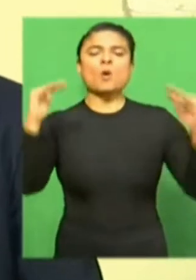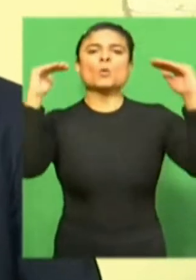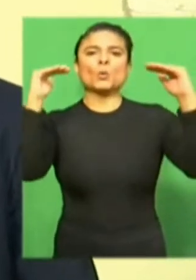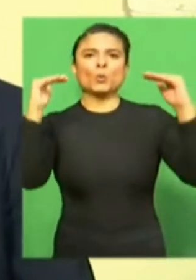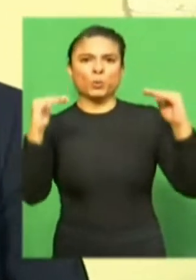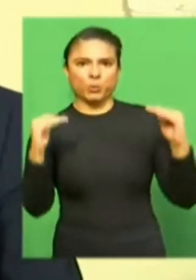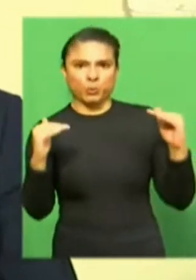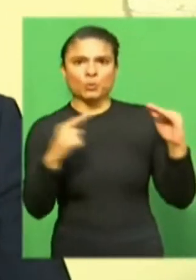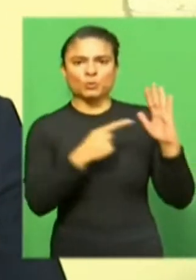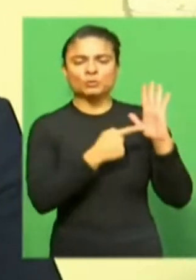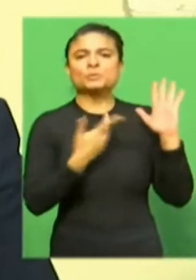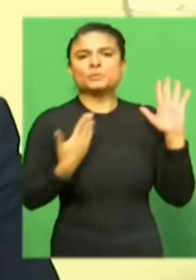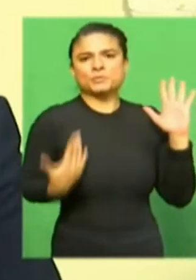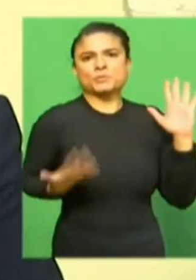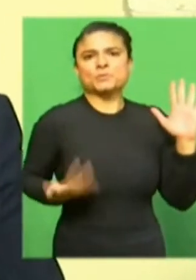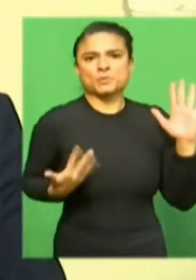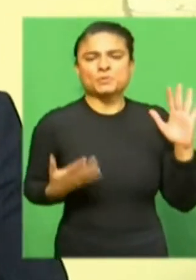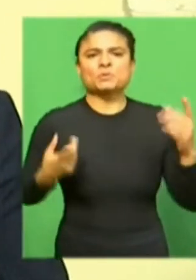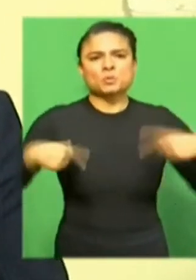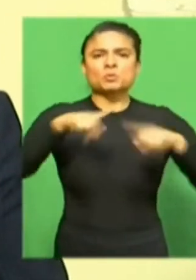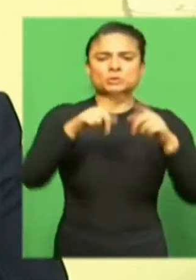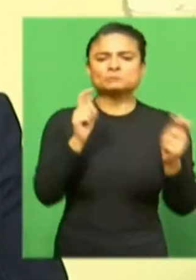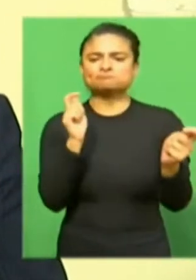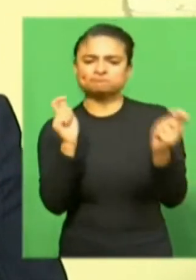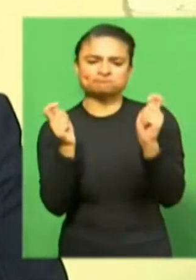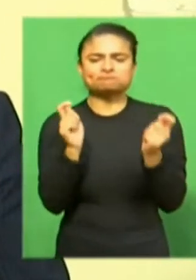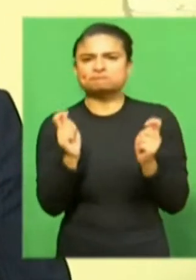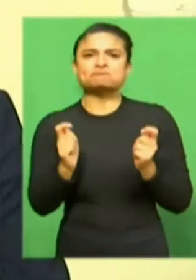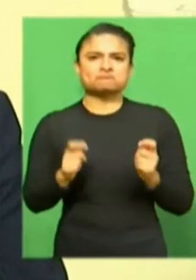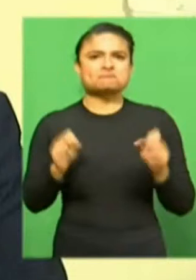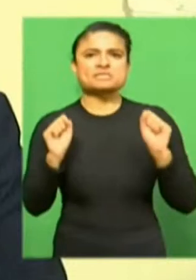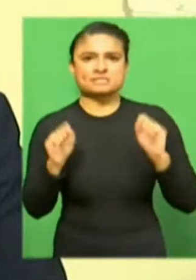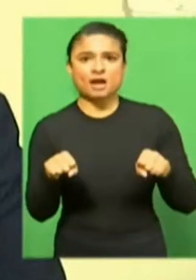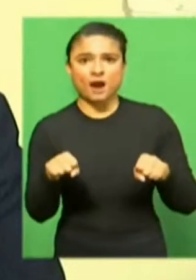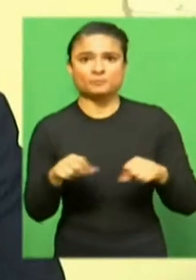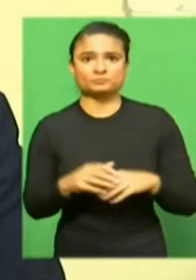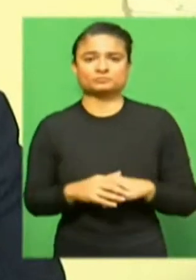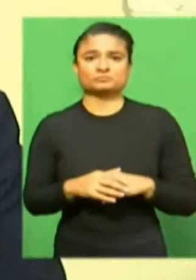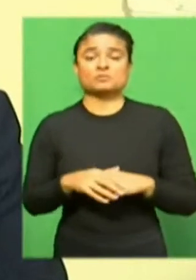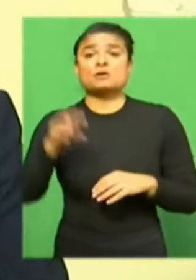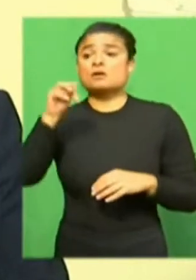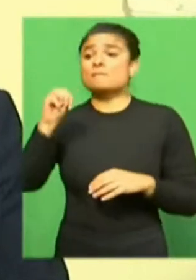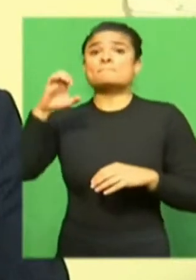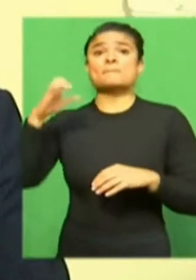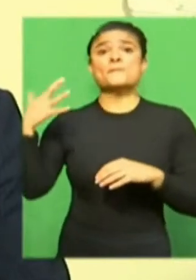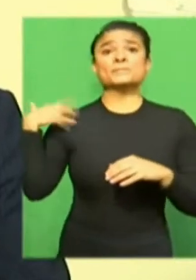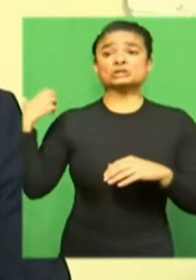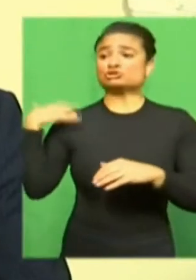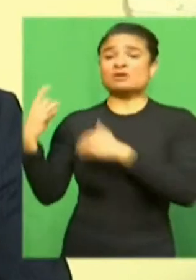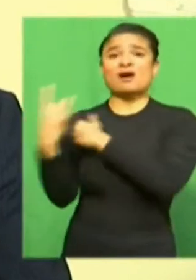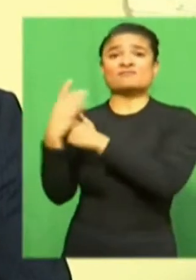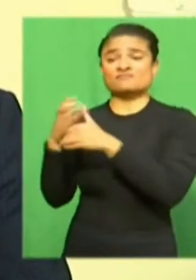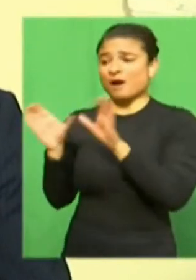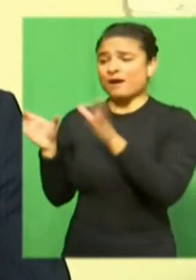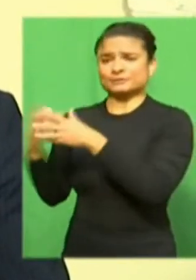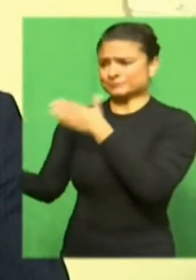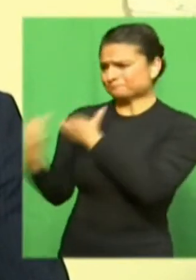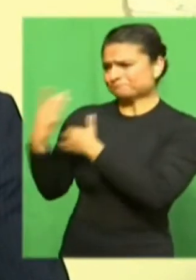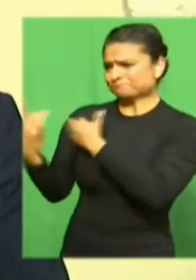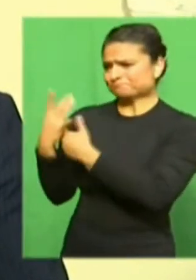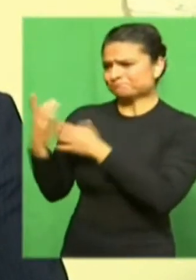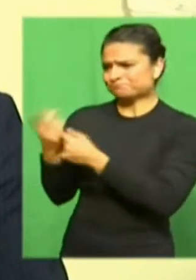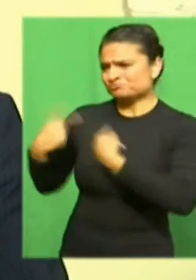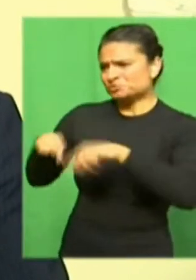Based on the recommendations of the Ministerial Advisory Committee on COVID-19 and the inputs from